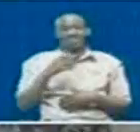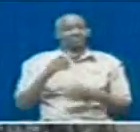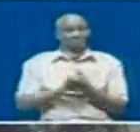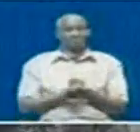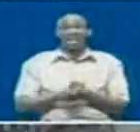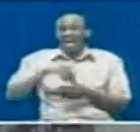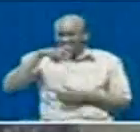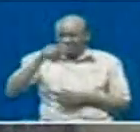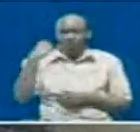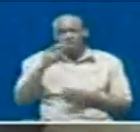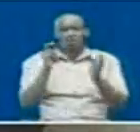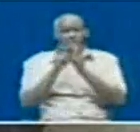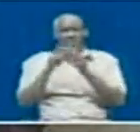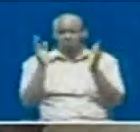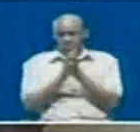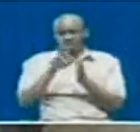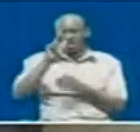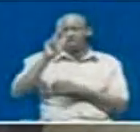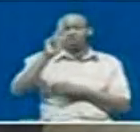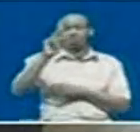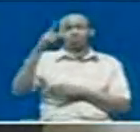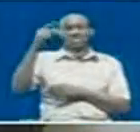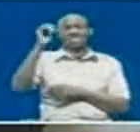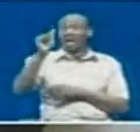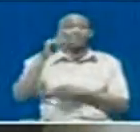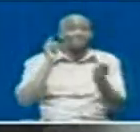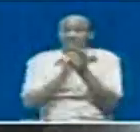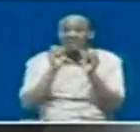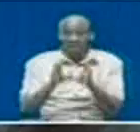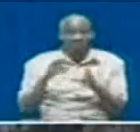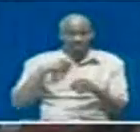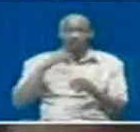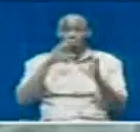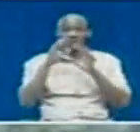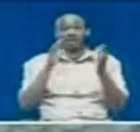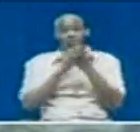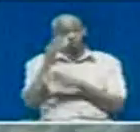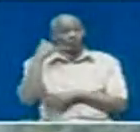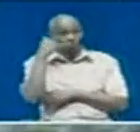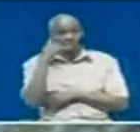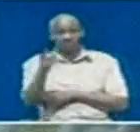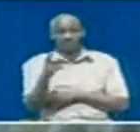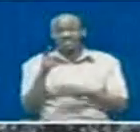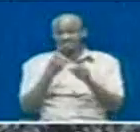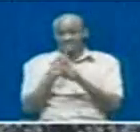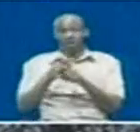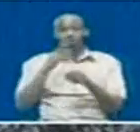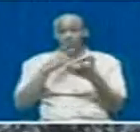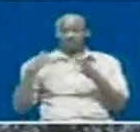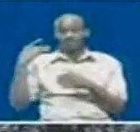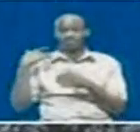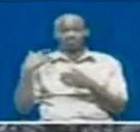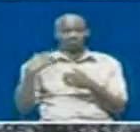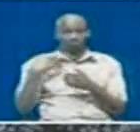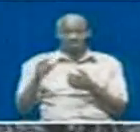Faith is in constant contact with Rukia Mohammed. They have never met. They only communicate through the mobile application WhatsApp. Kama